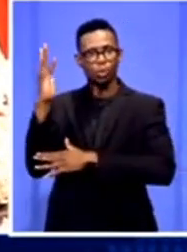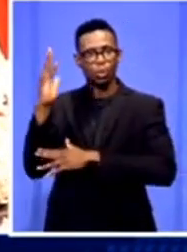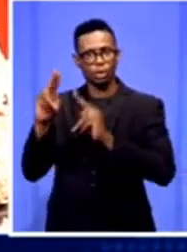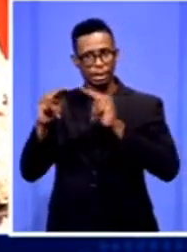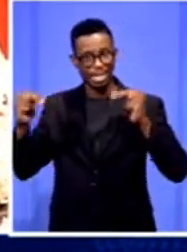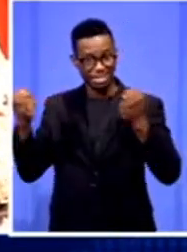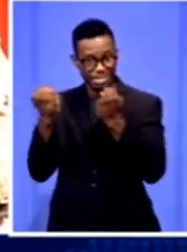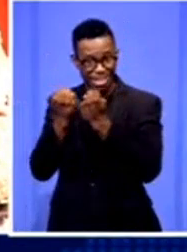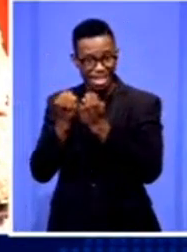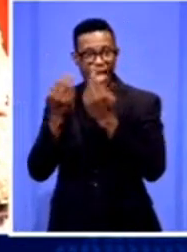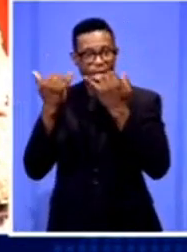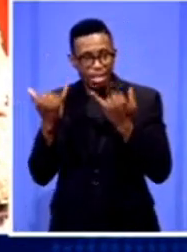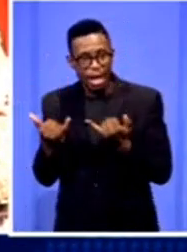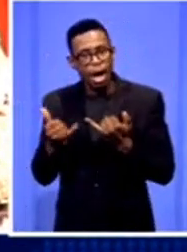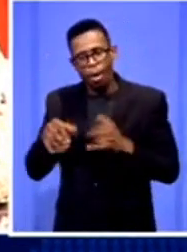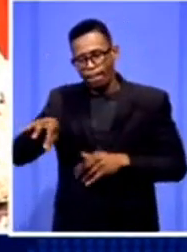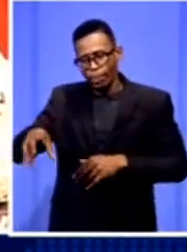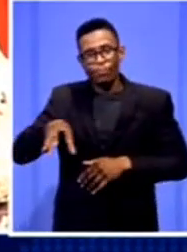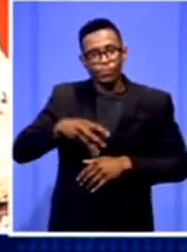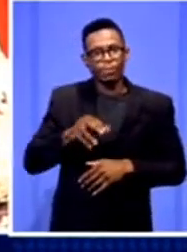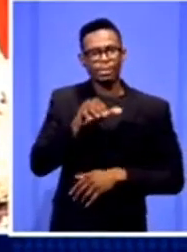the Premier Sisi Ntombela, they're